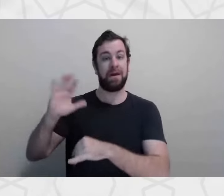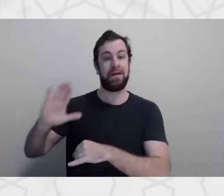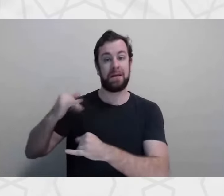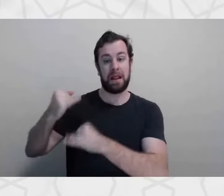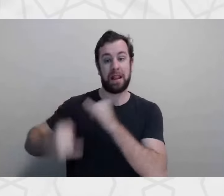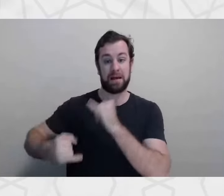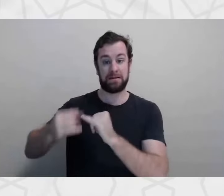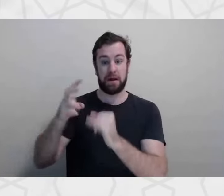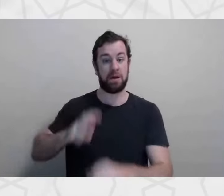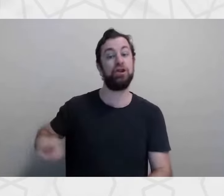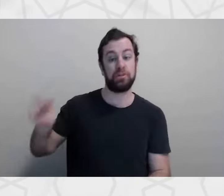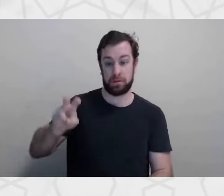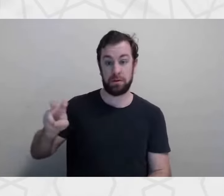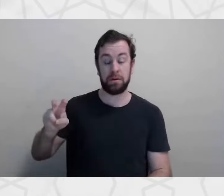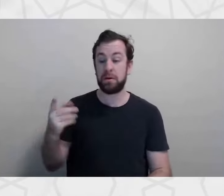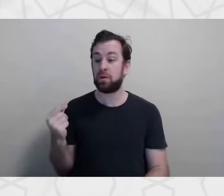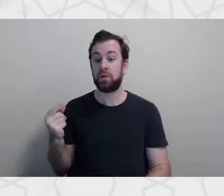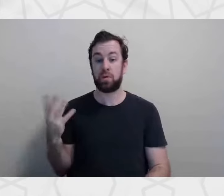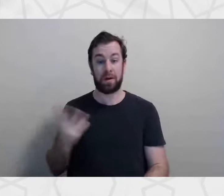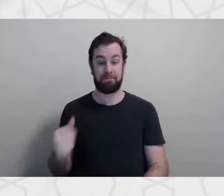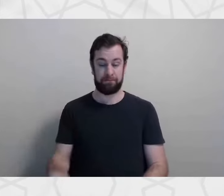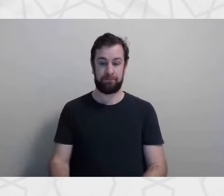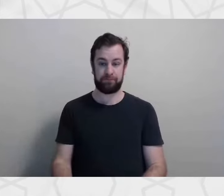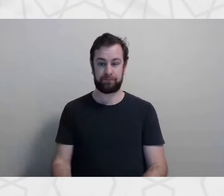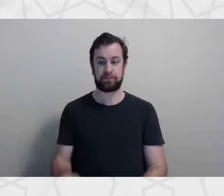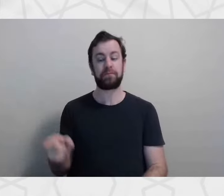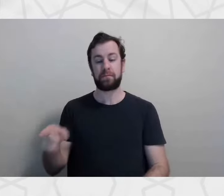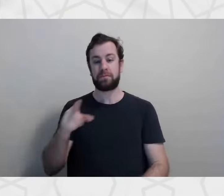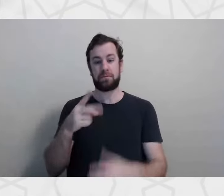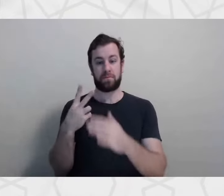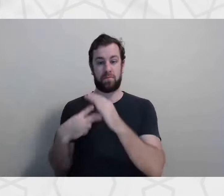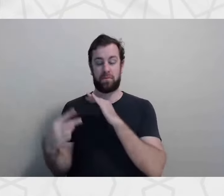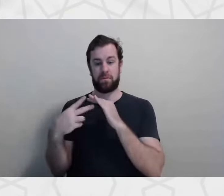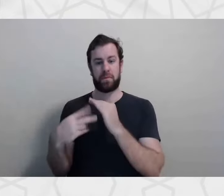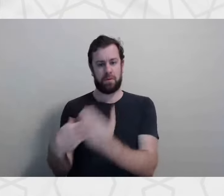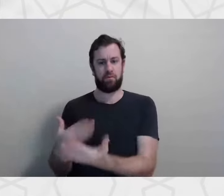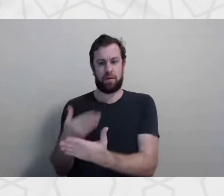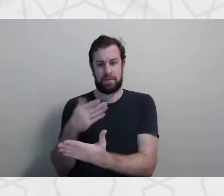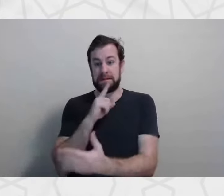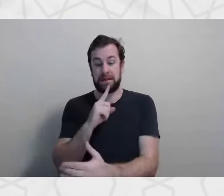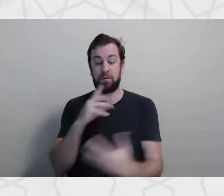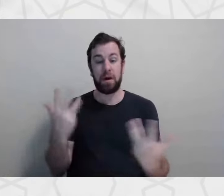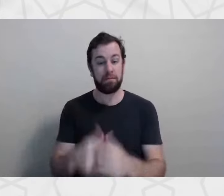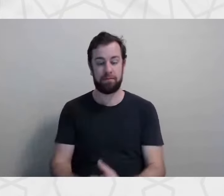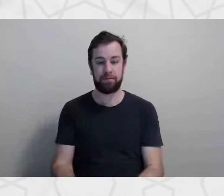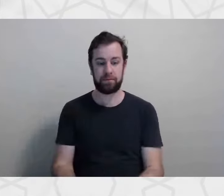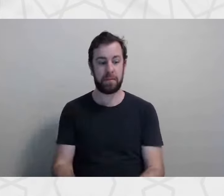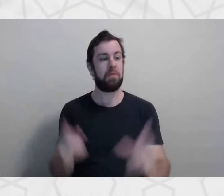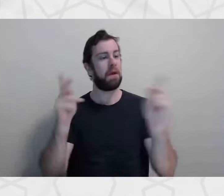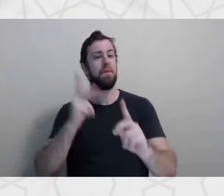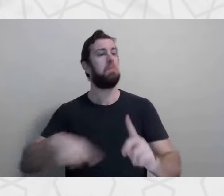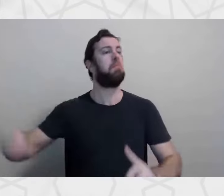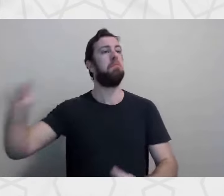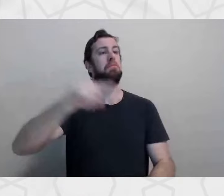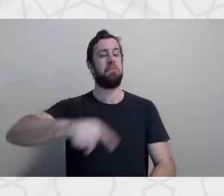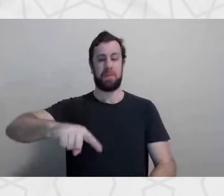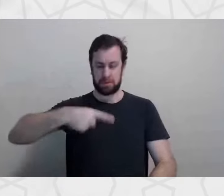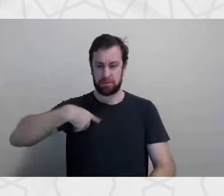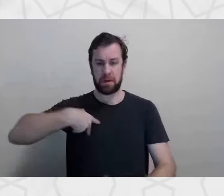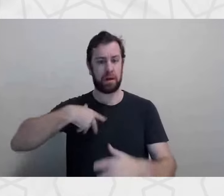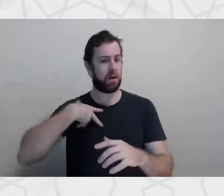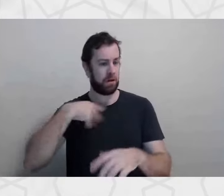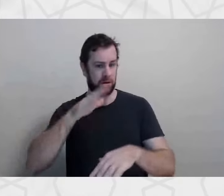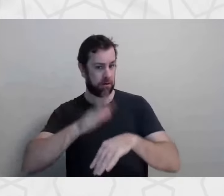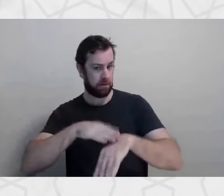Hajj, the Prophet is reported to have said, O people, beware of Satan for